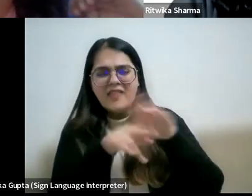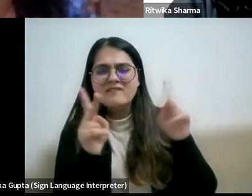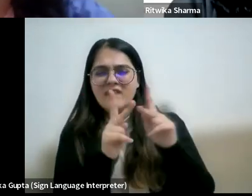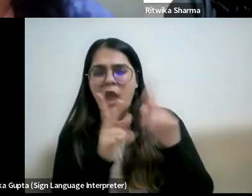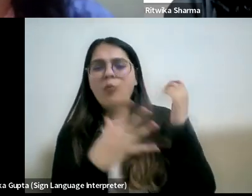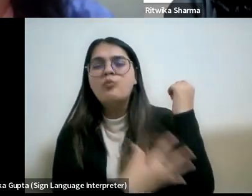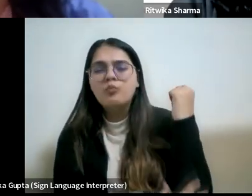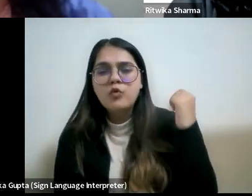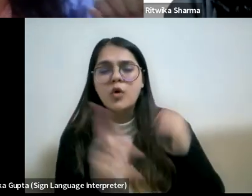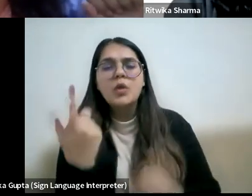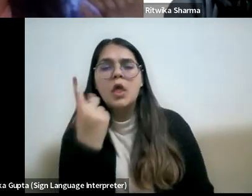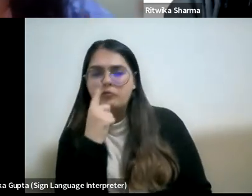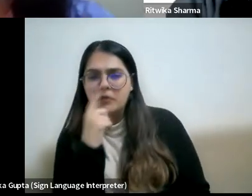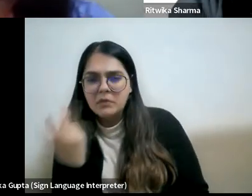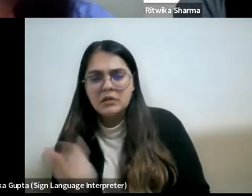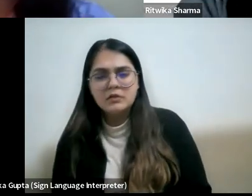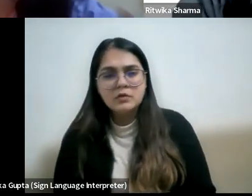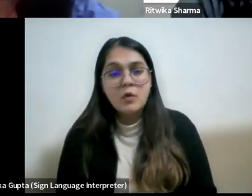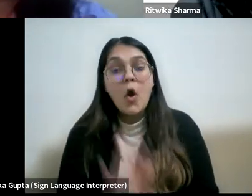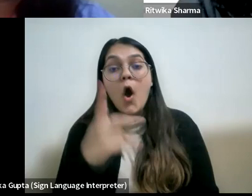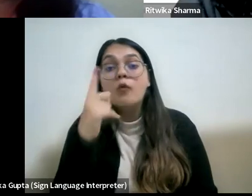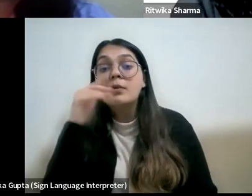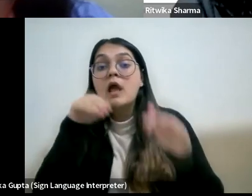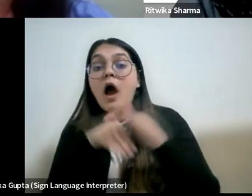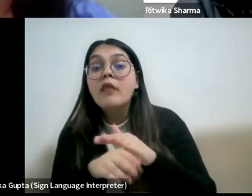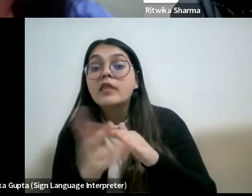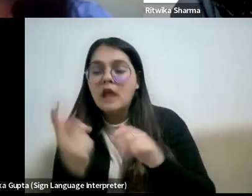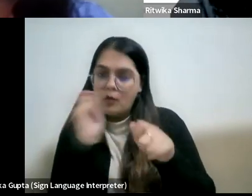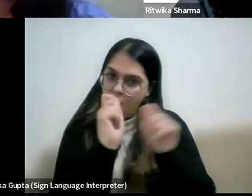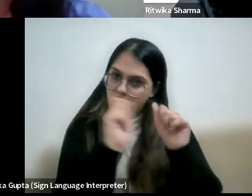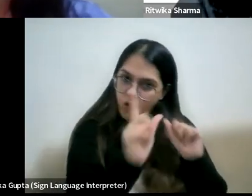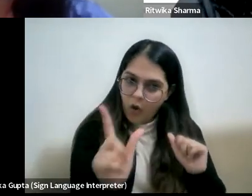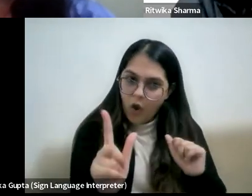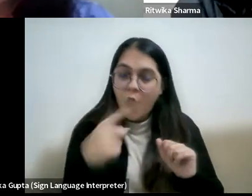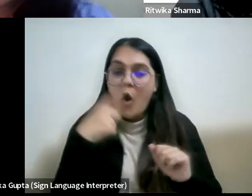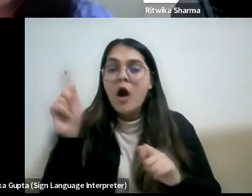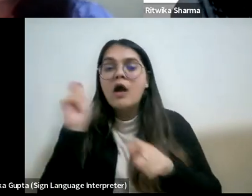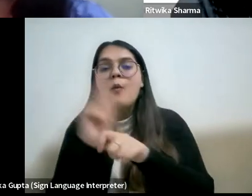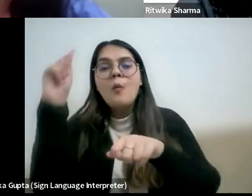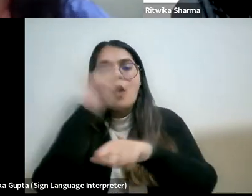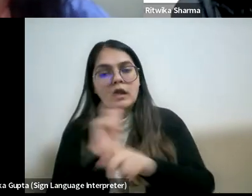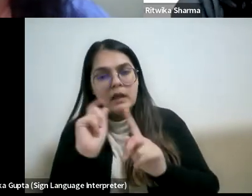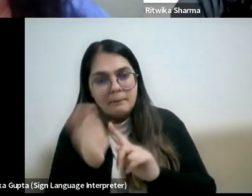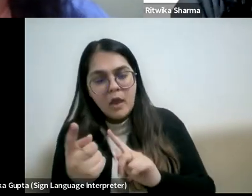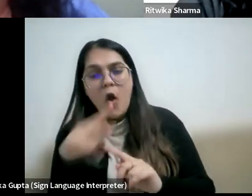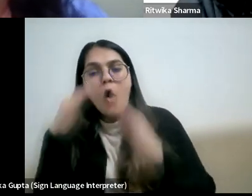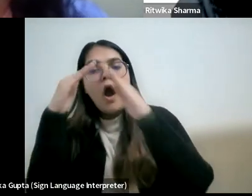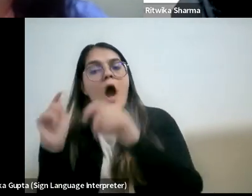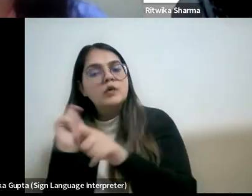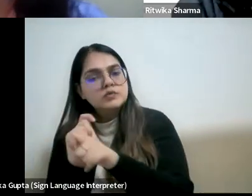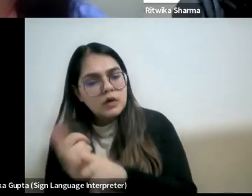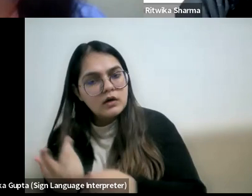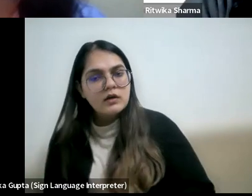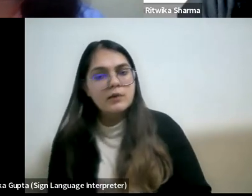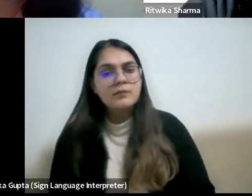say number of women, and what kind of women. Are they all working women? Are they daily wagers? Are they homemakers? How is